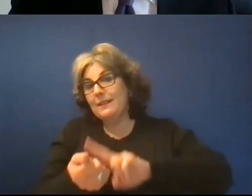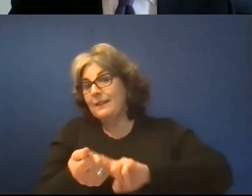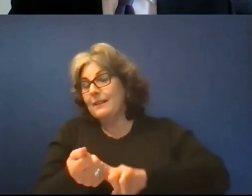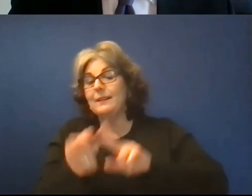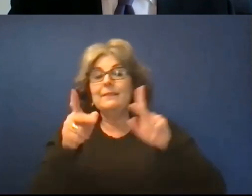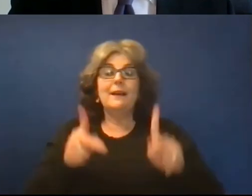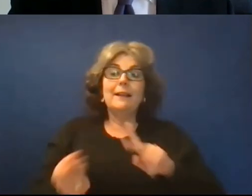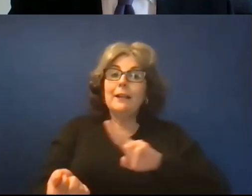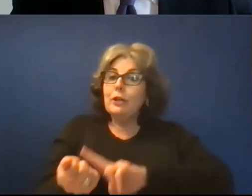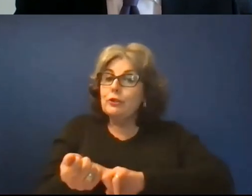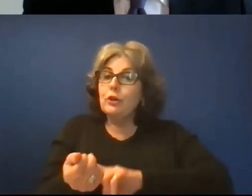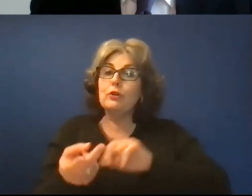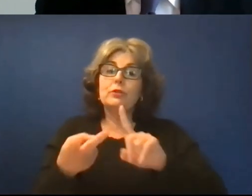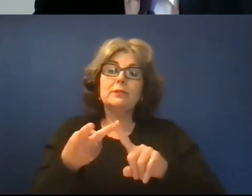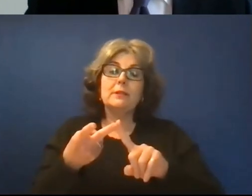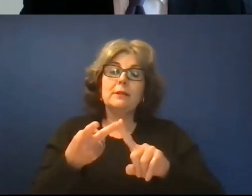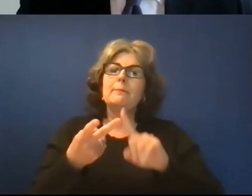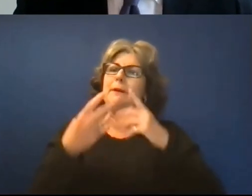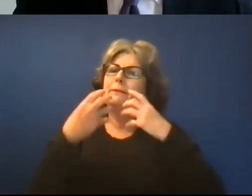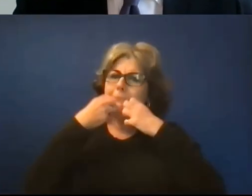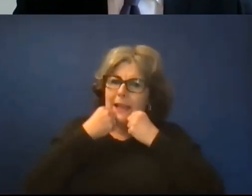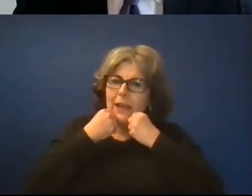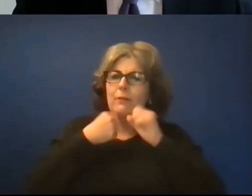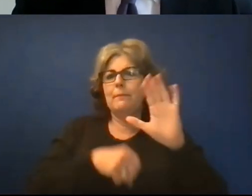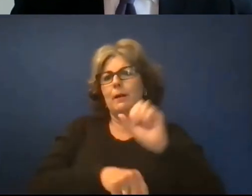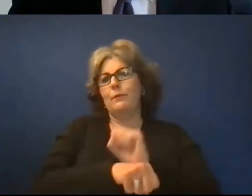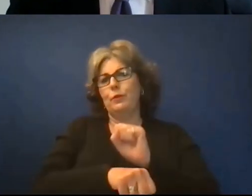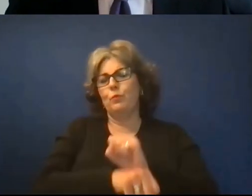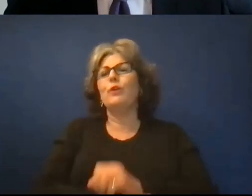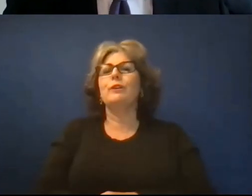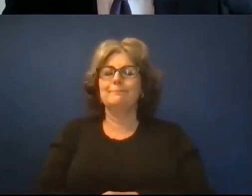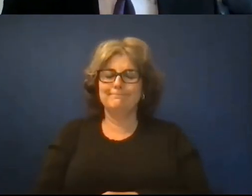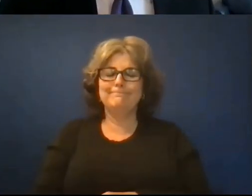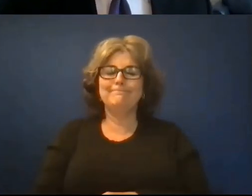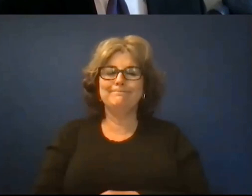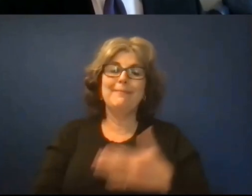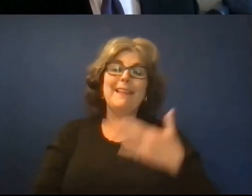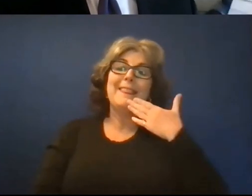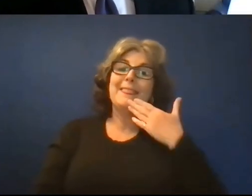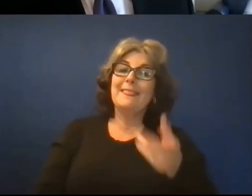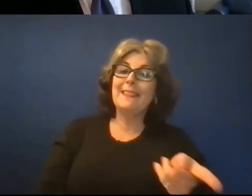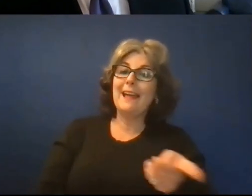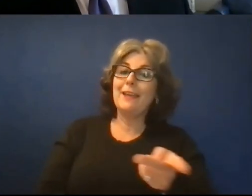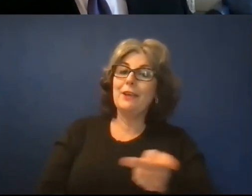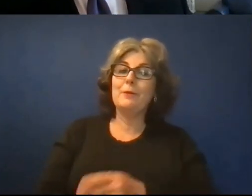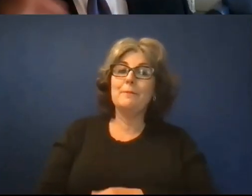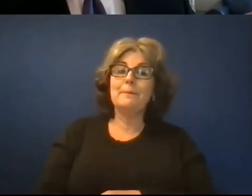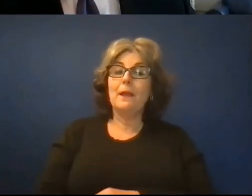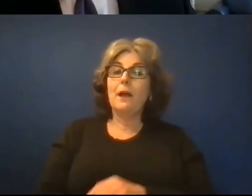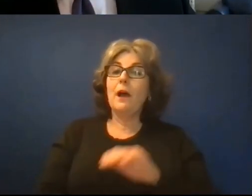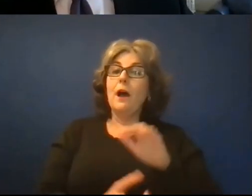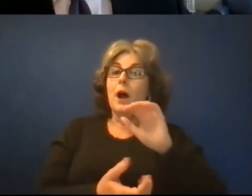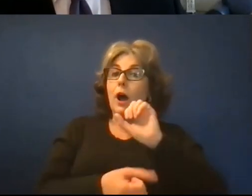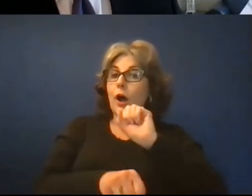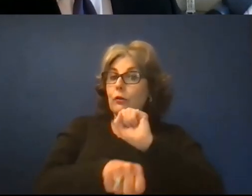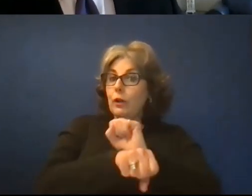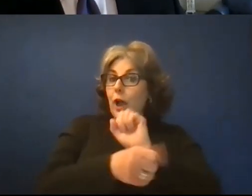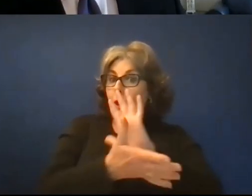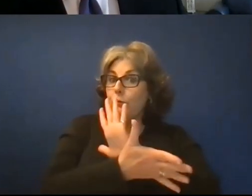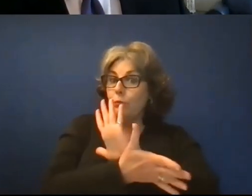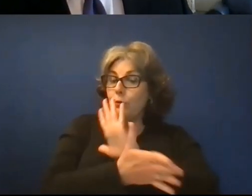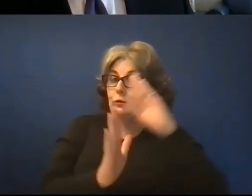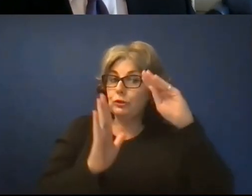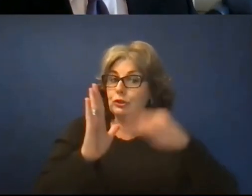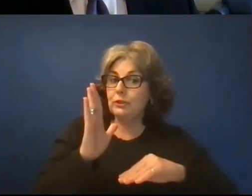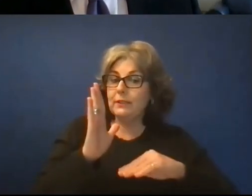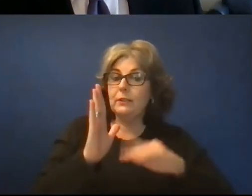a nurse, somebody to be a nurse, but actually care about what they do. Wonderful, thank you both. And I want to point out on our worksheet, or you can do it on your own,